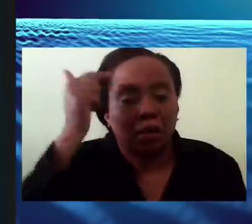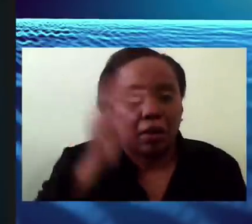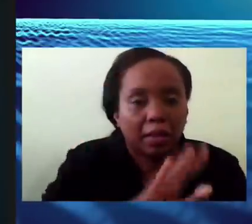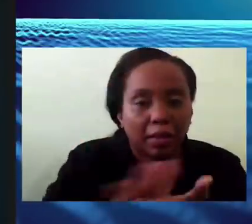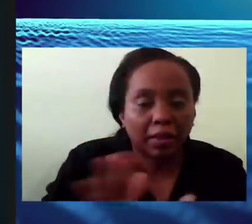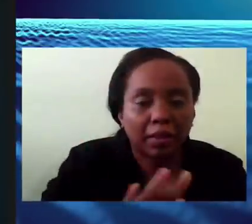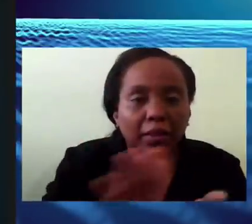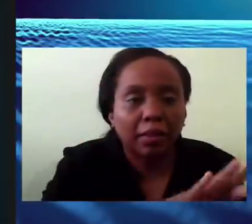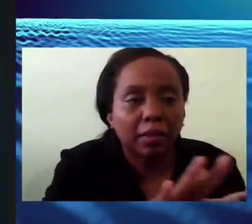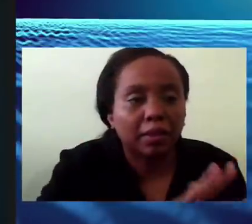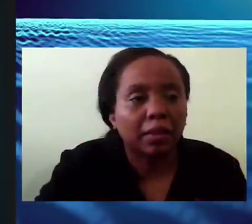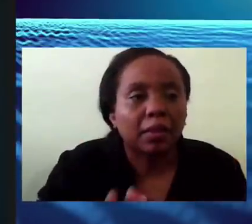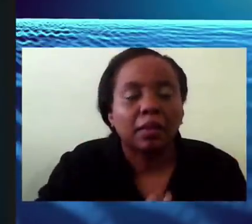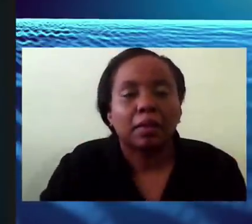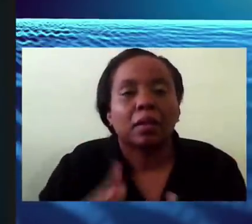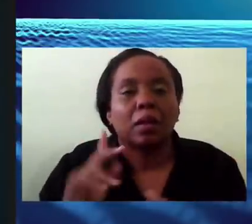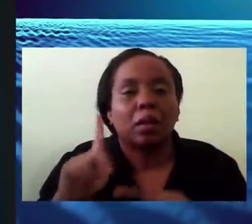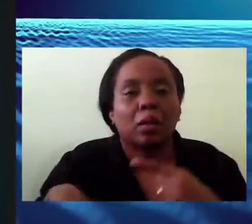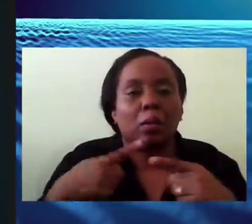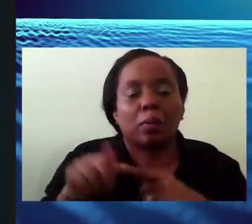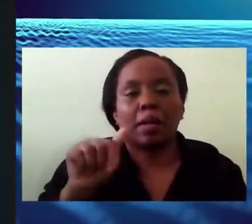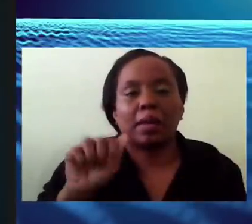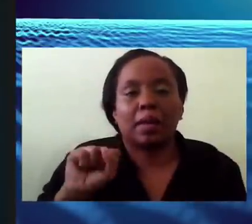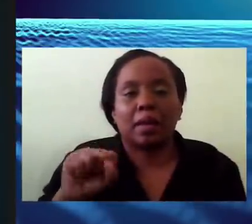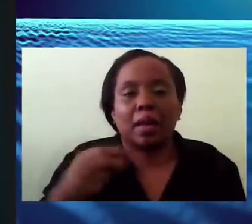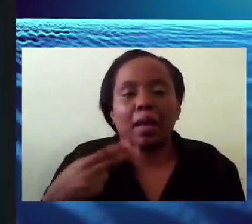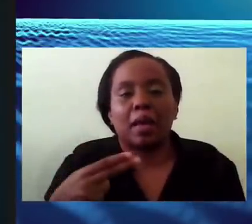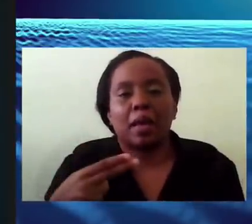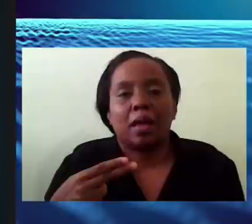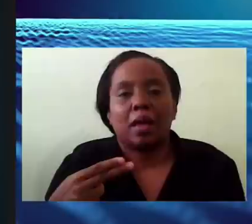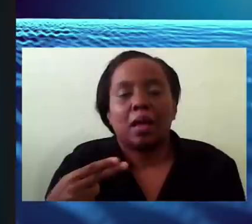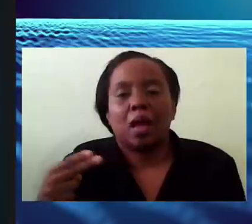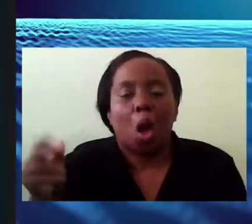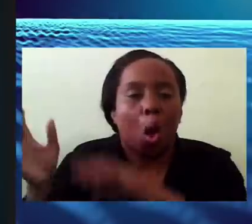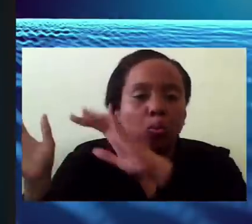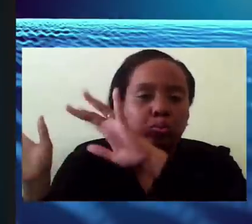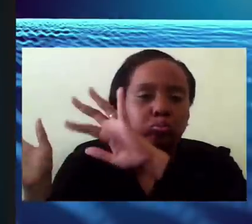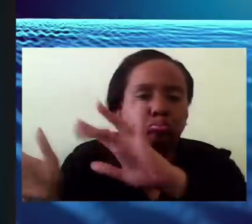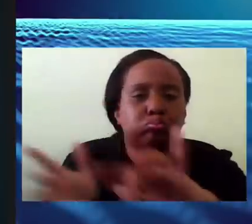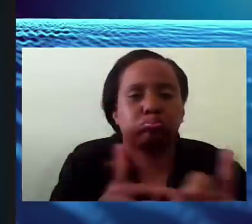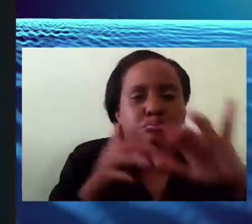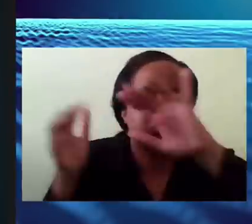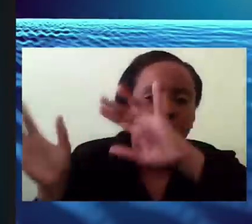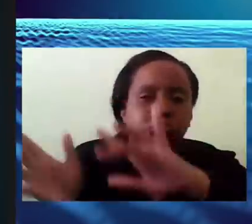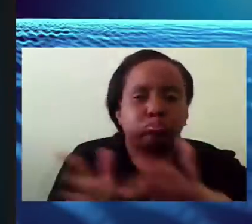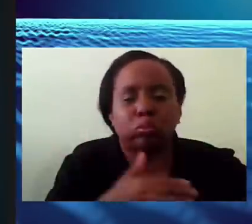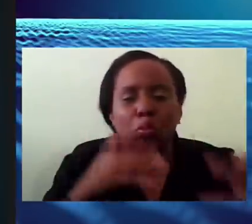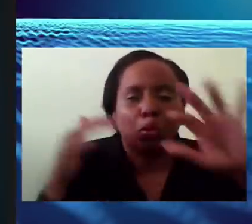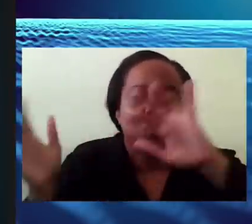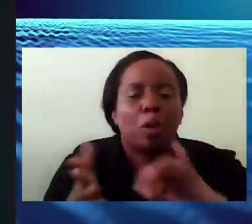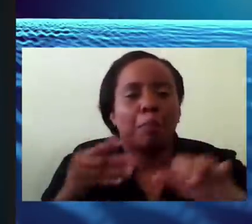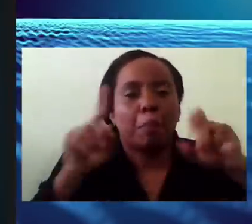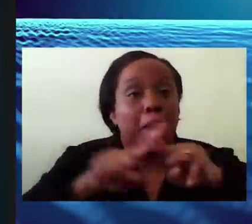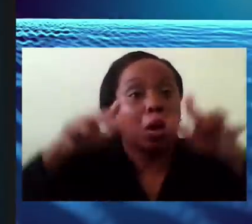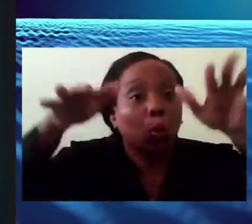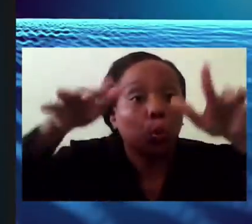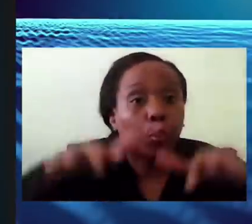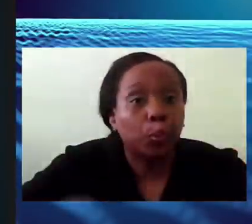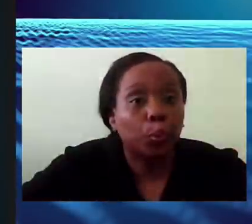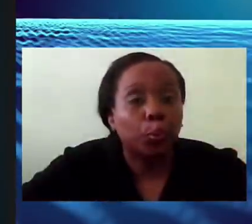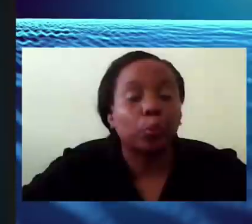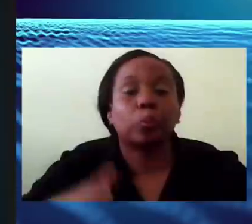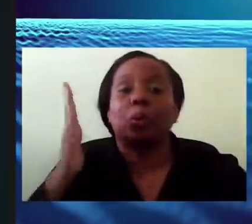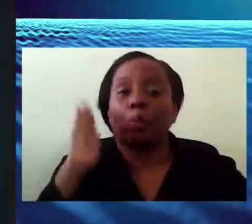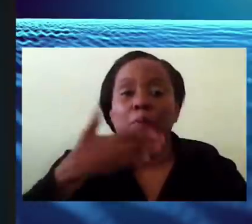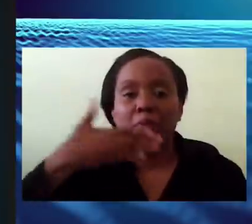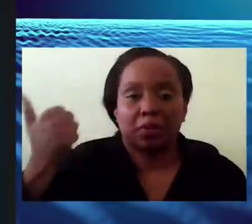areas, because once we get the ash removed, then it stops blowing and affecting both you and somebody else. To this end, the residents of